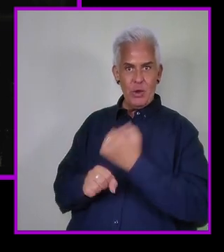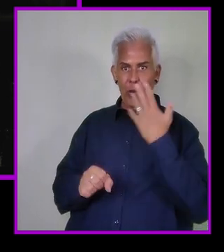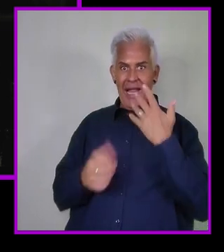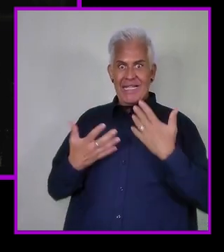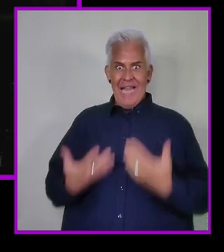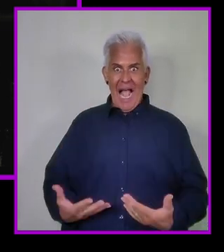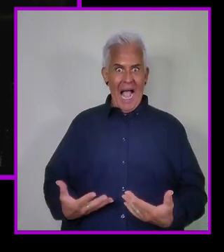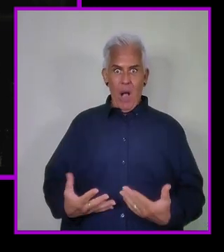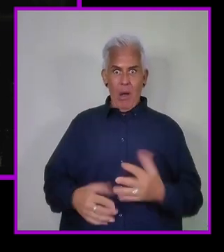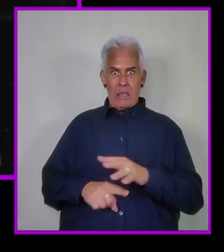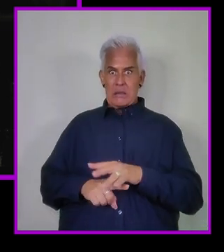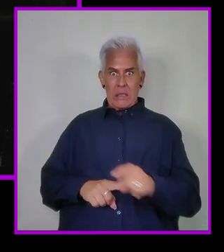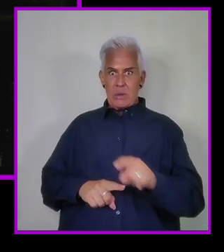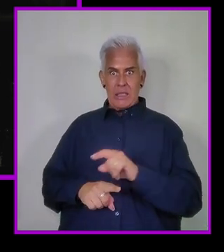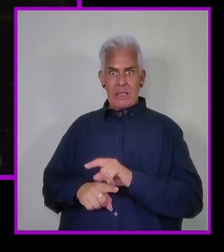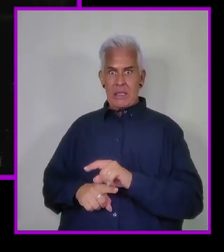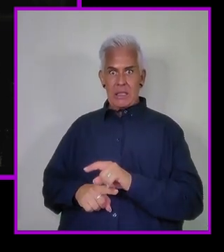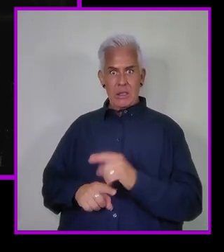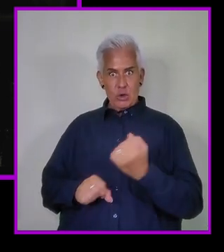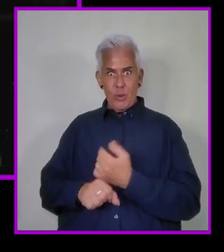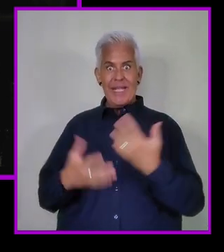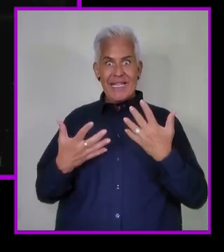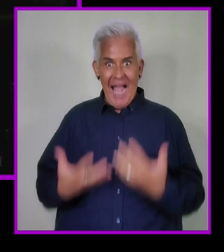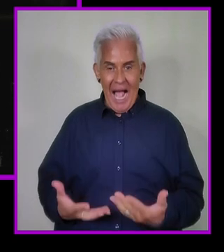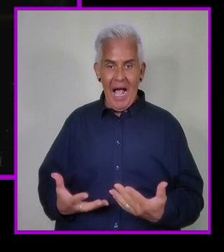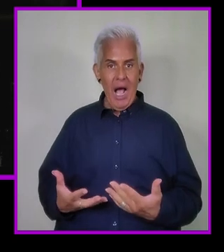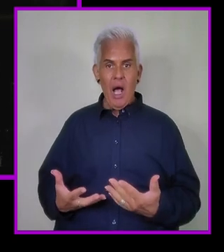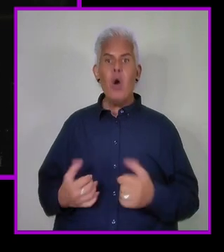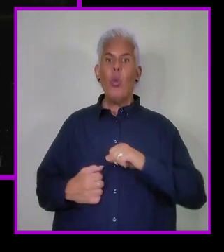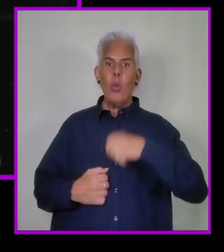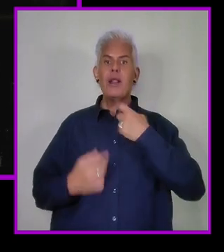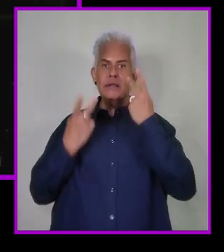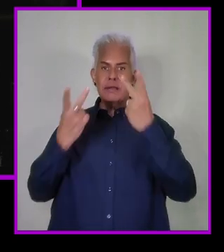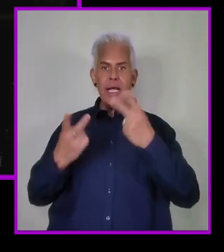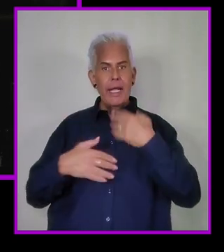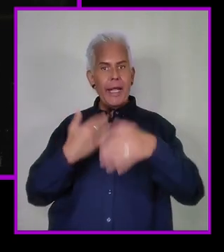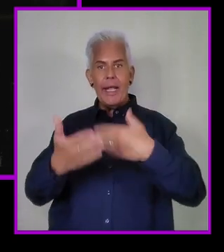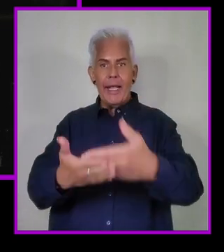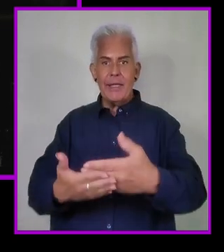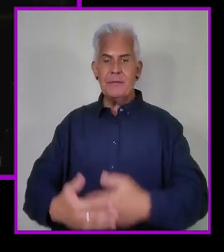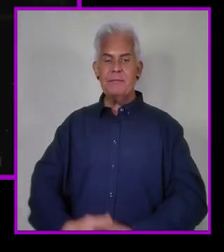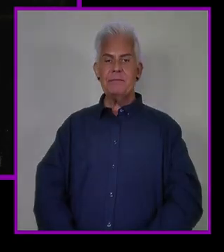like don't do it next week. Don't do it, like, make that change now, because we won't be seeing it for years.